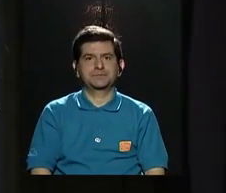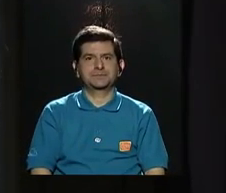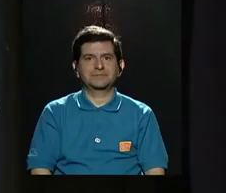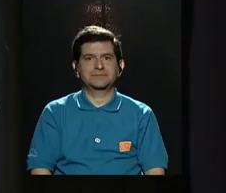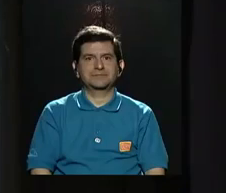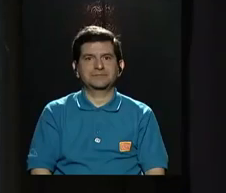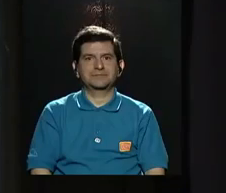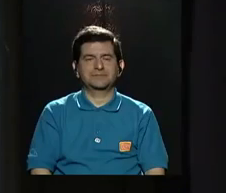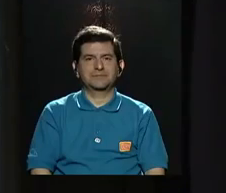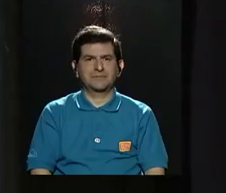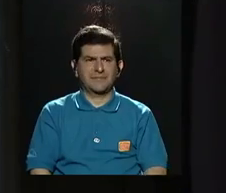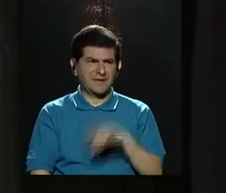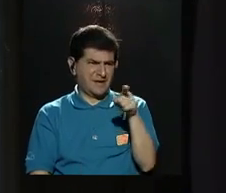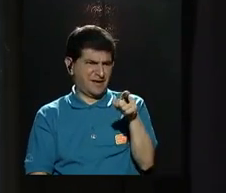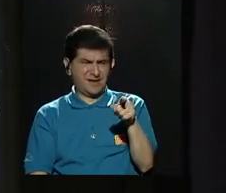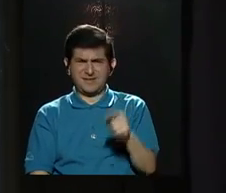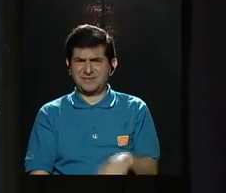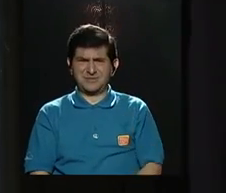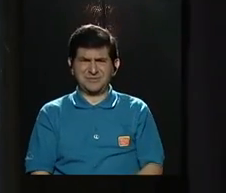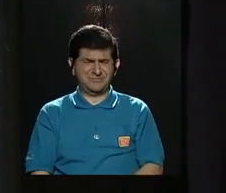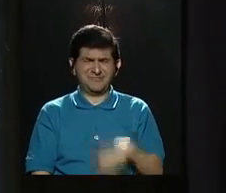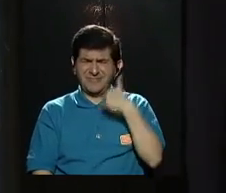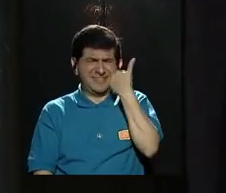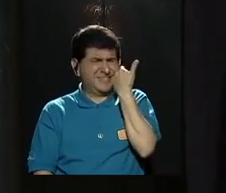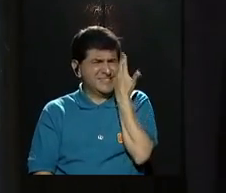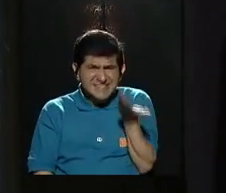Isn't that obscene?